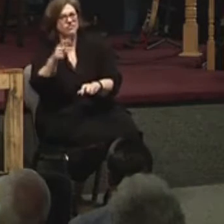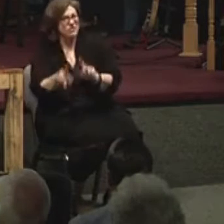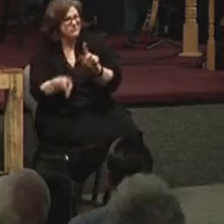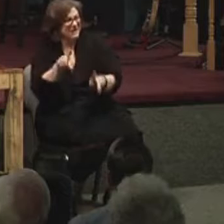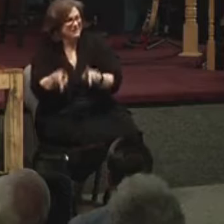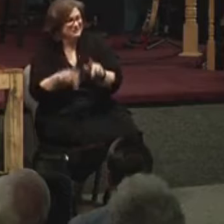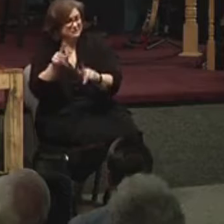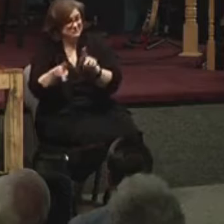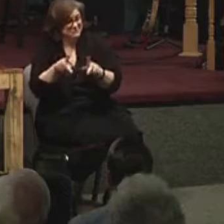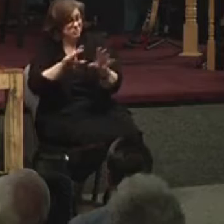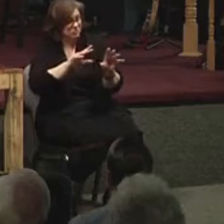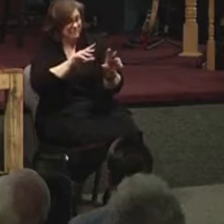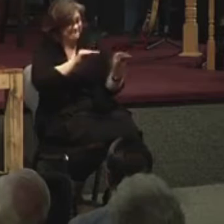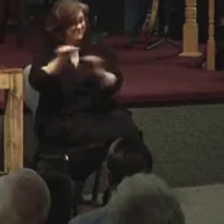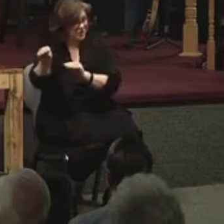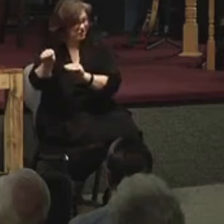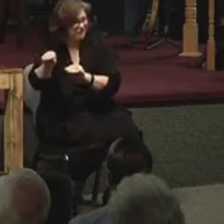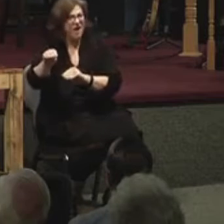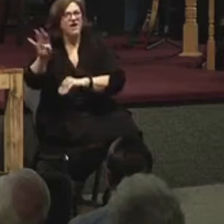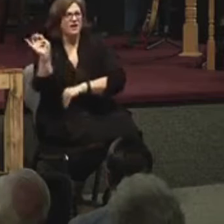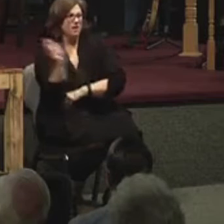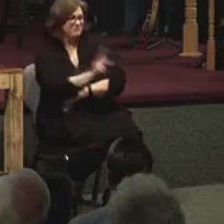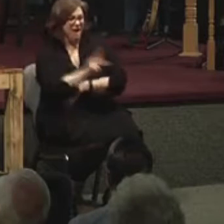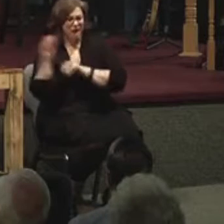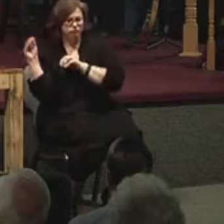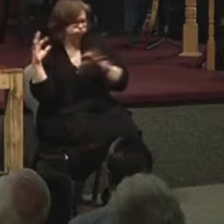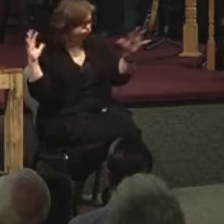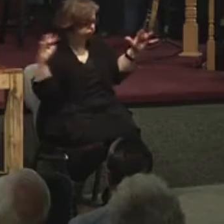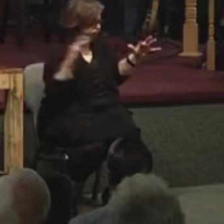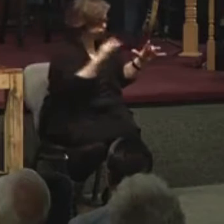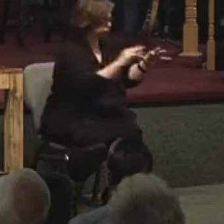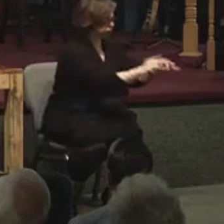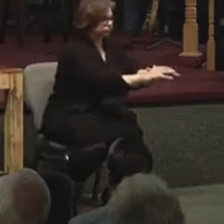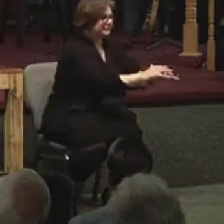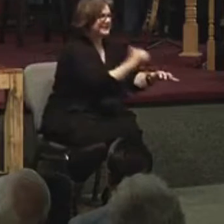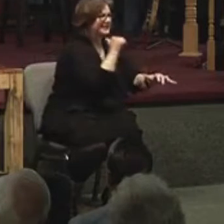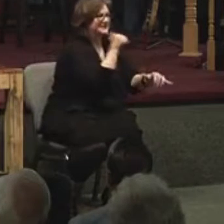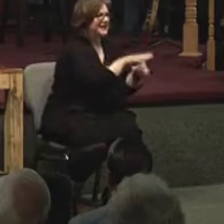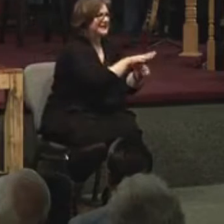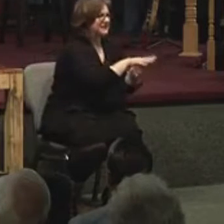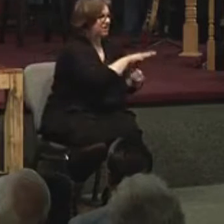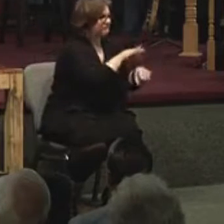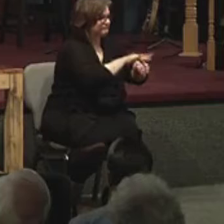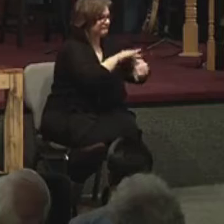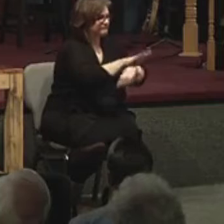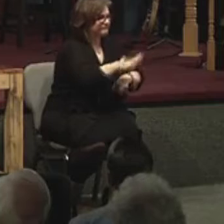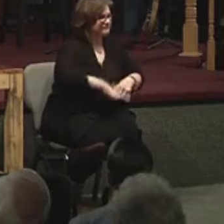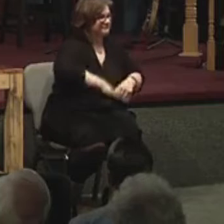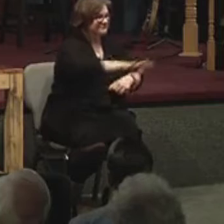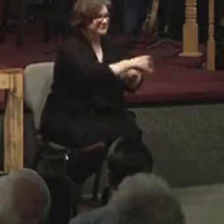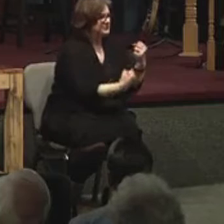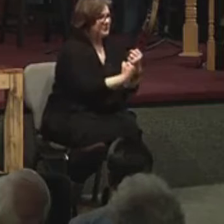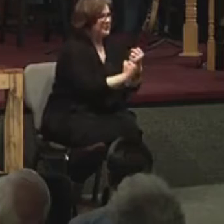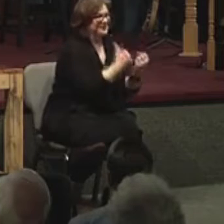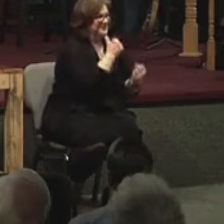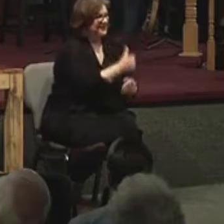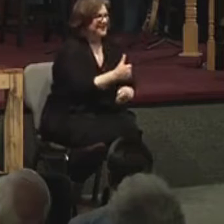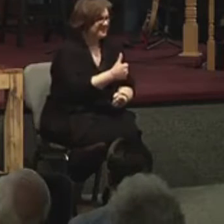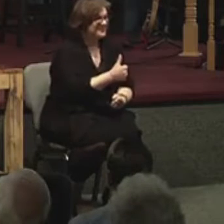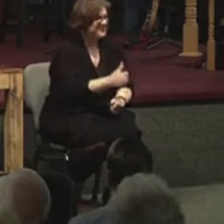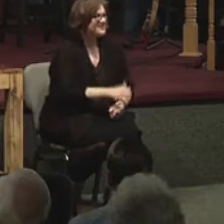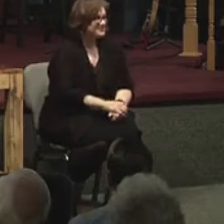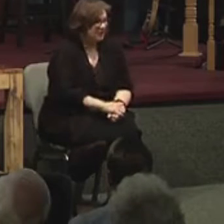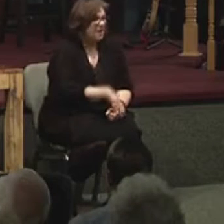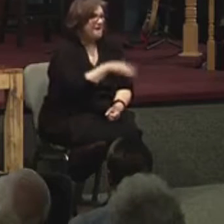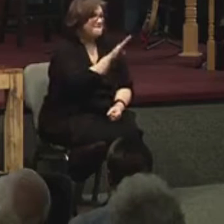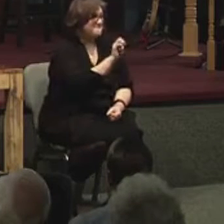away. The towns in this area could not hold all the people that are coming.